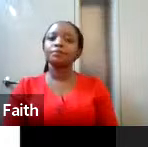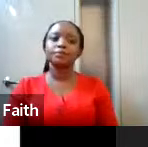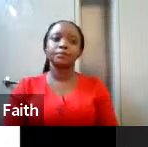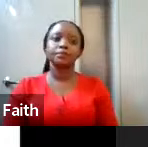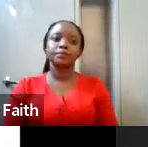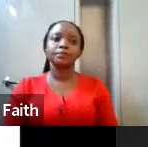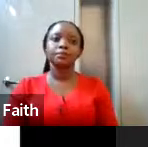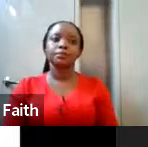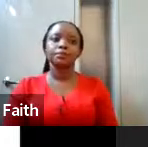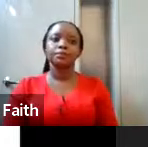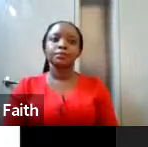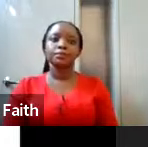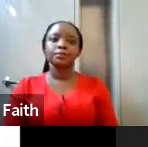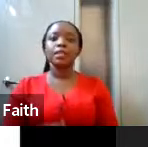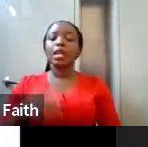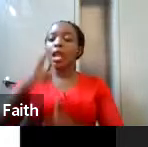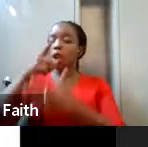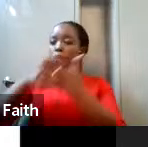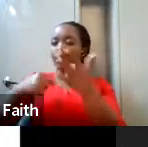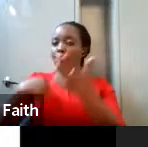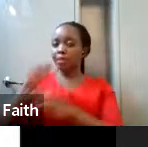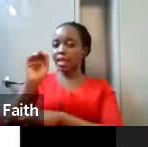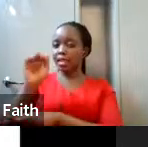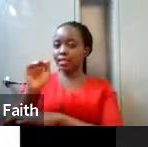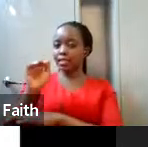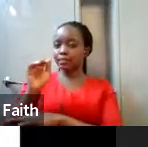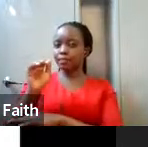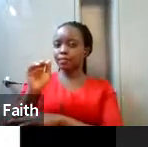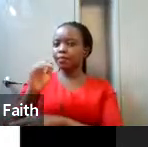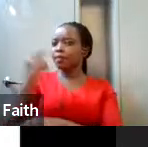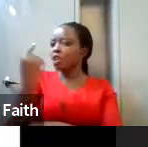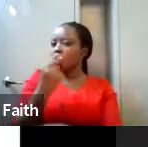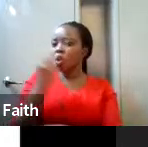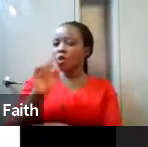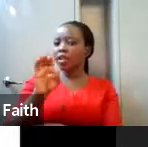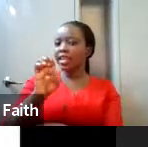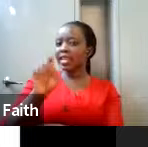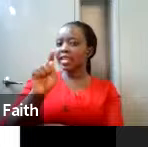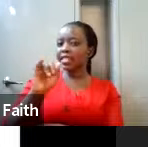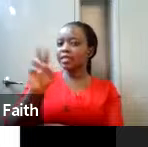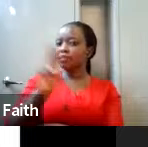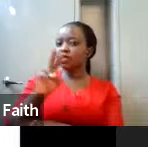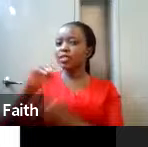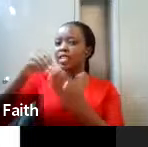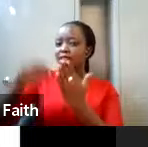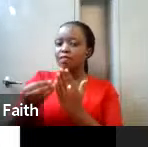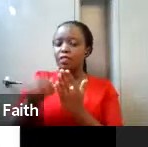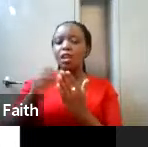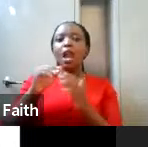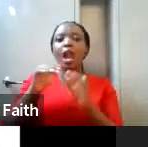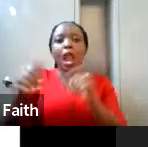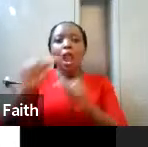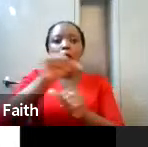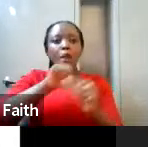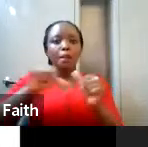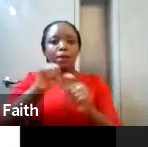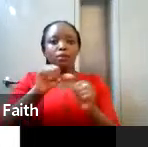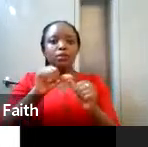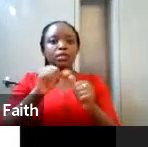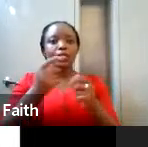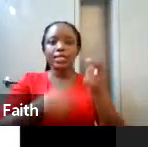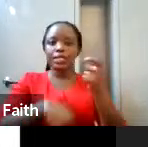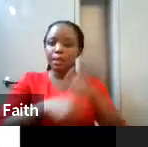And what I'm asking is eTIMS only used for invoicing? How about the supplier invoices? Do we need to